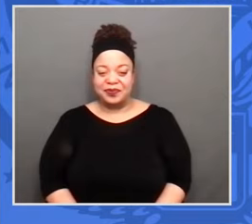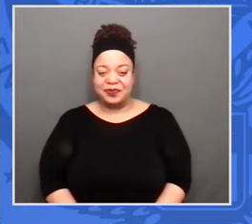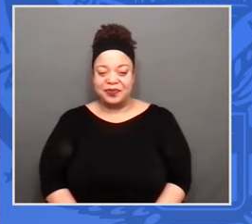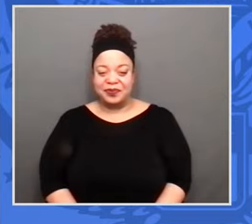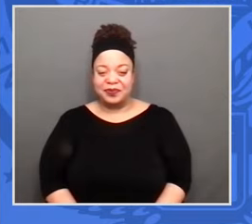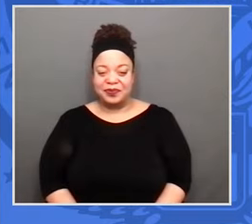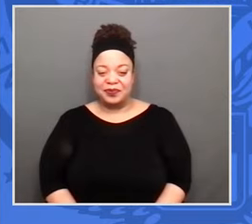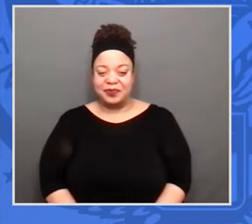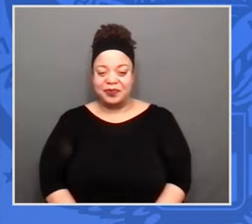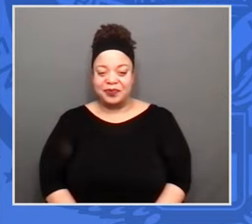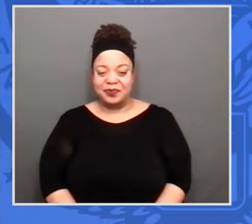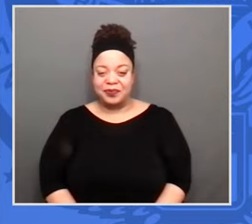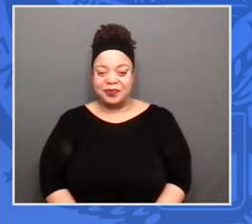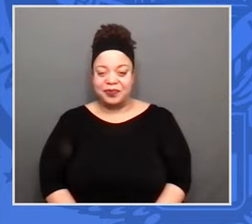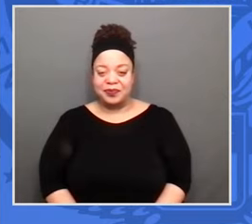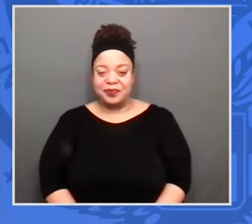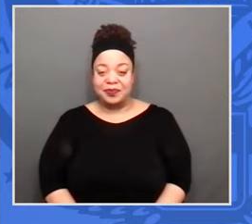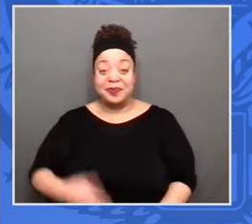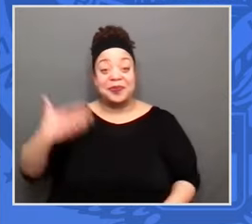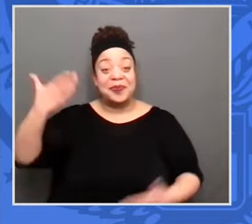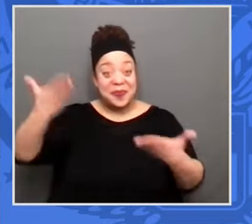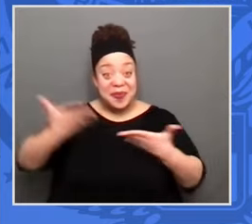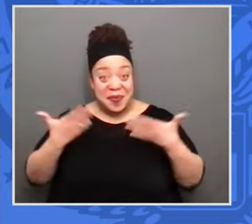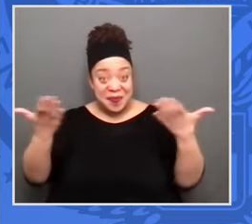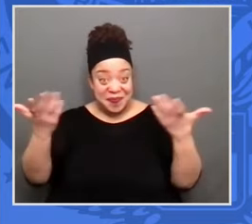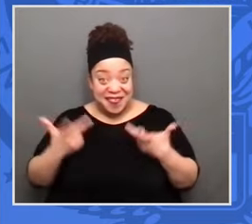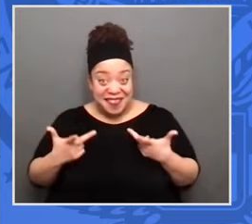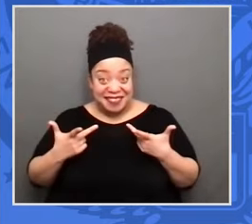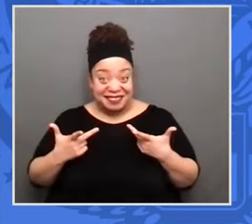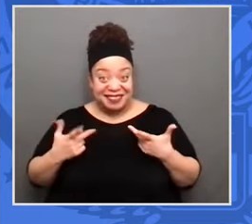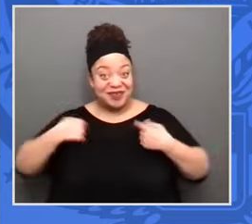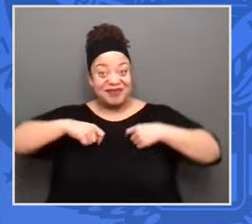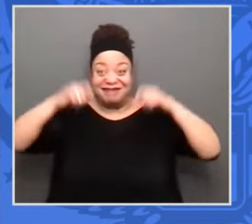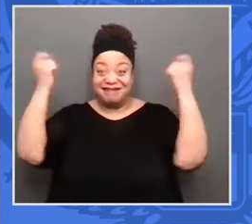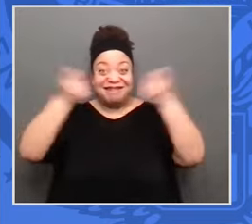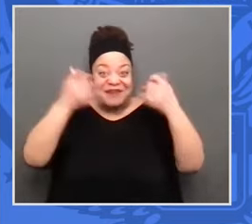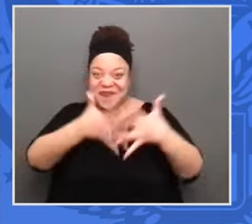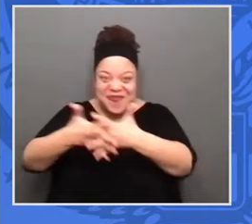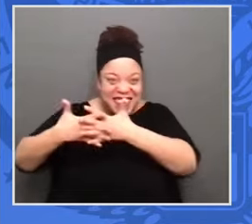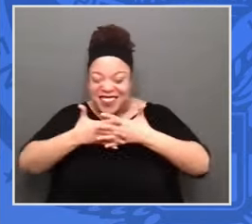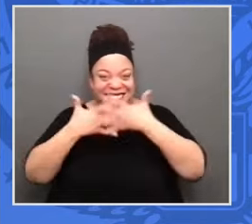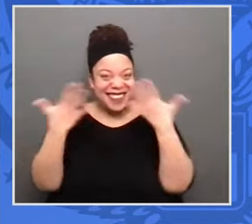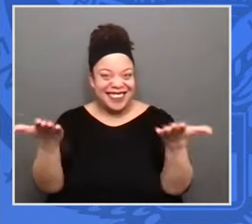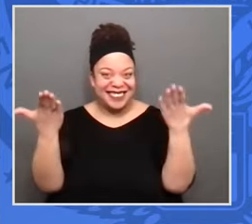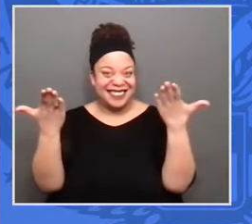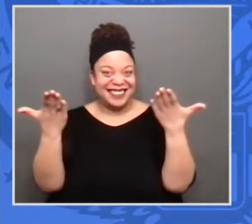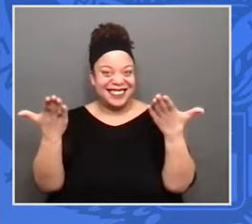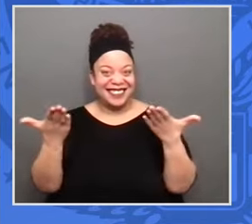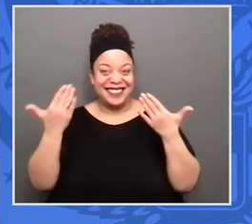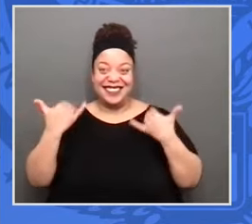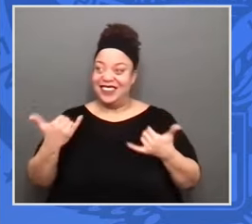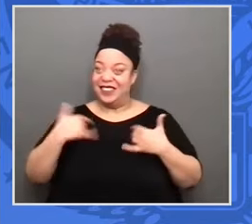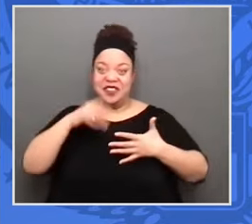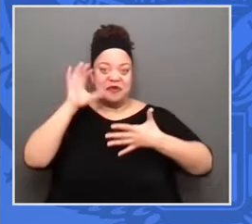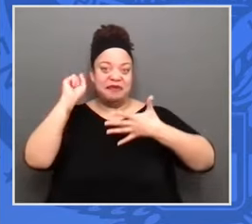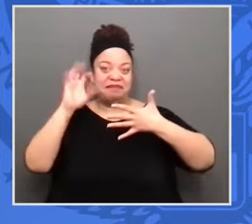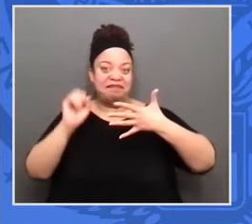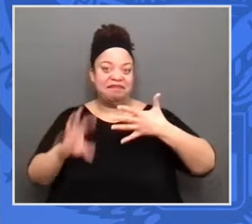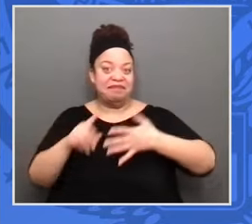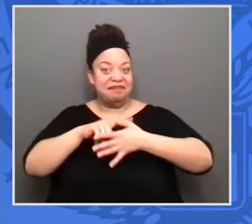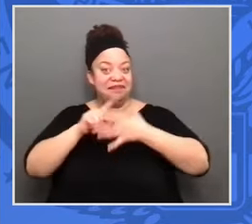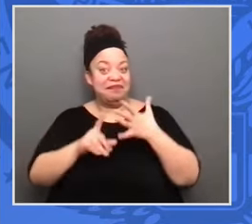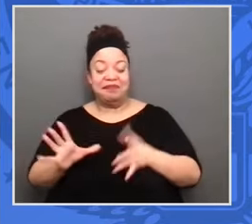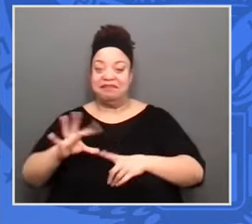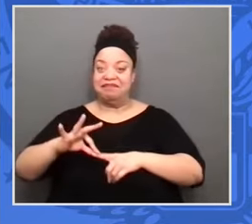Welcome back to Celebrating America. Here are some exceptional Americans who have stepped up. They are the